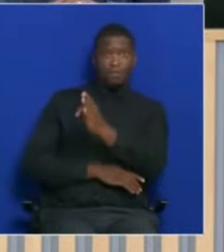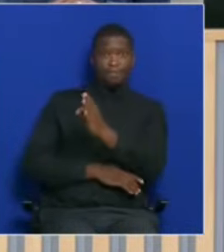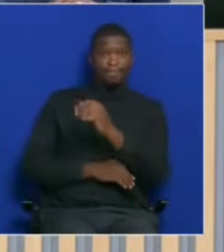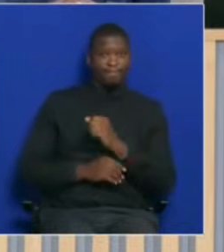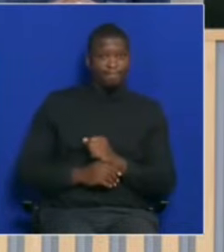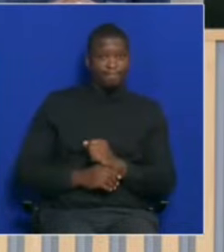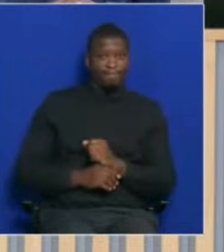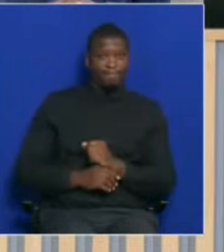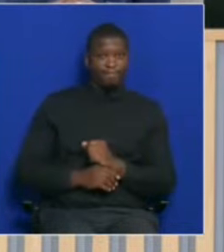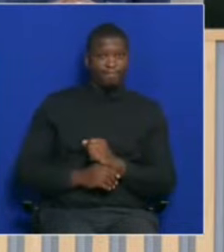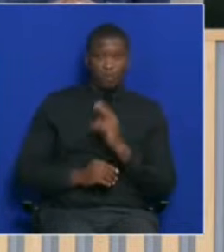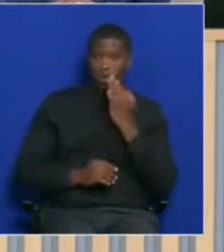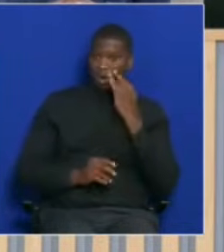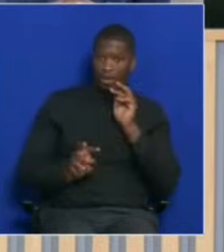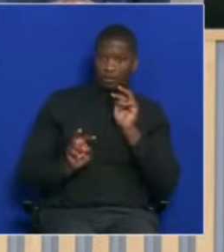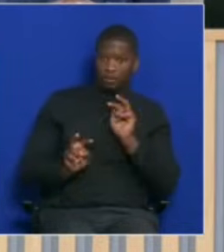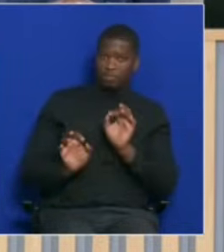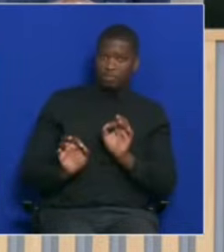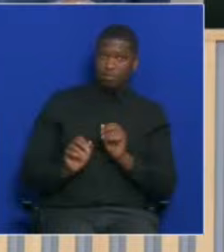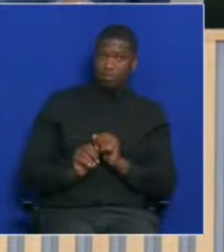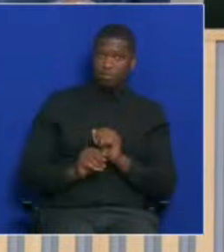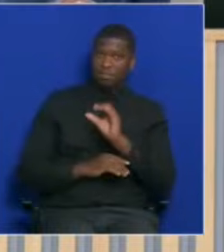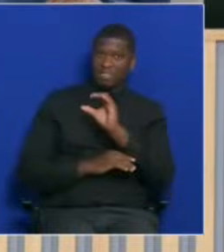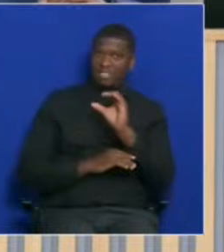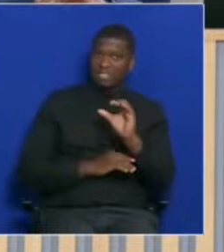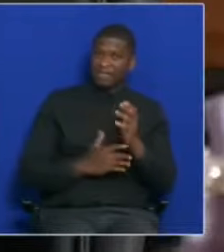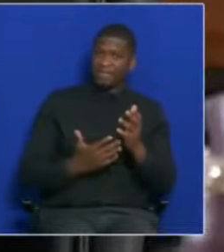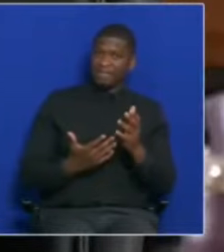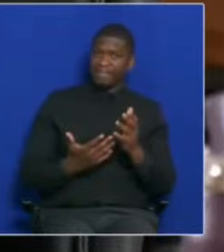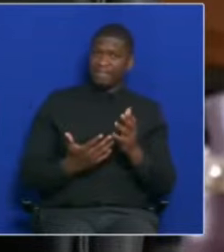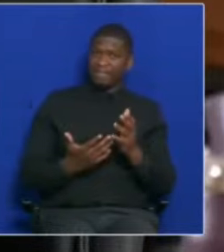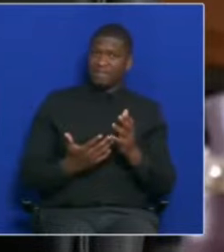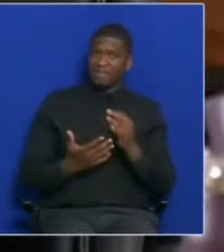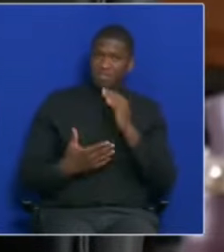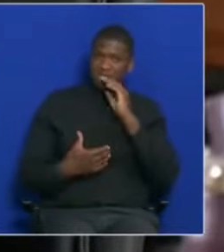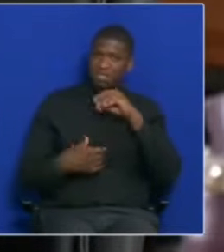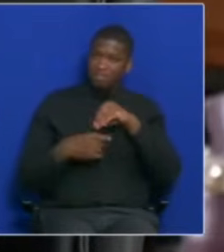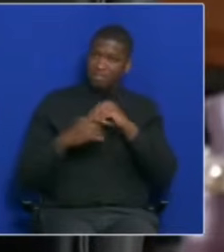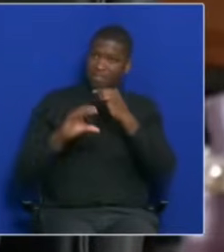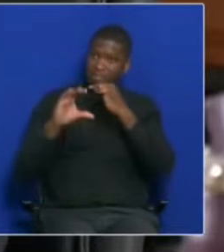it. He's not copied. He's one of the addresses. My apologies. Yes,